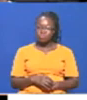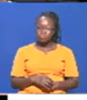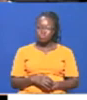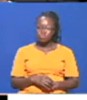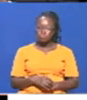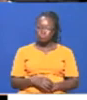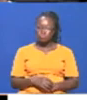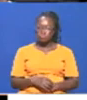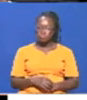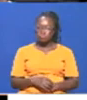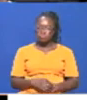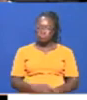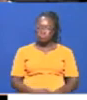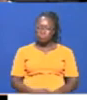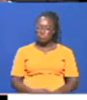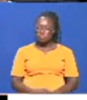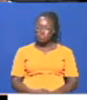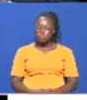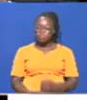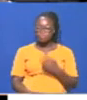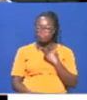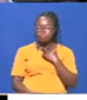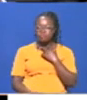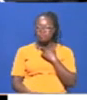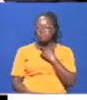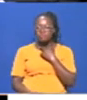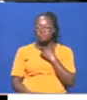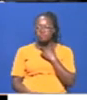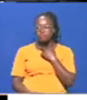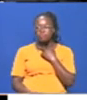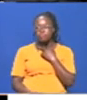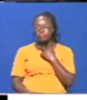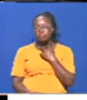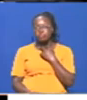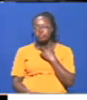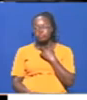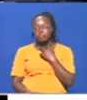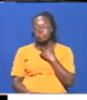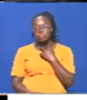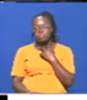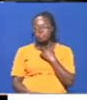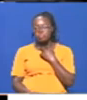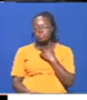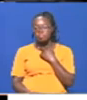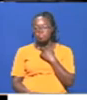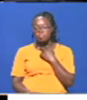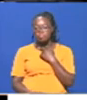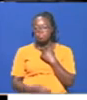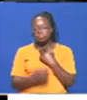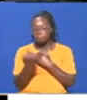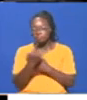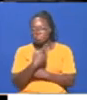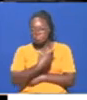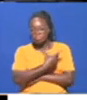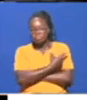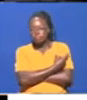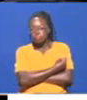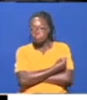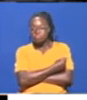expecting perhaps to see COVID vaccine things with